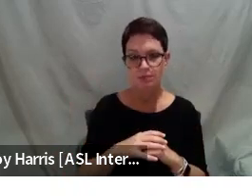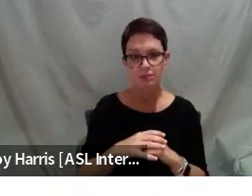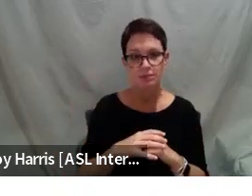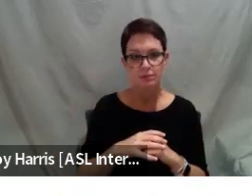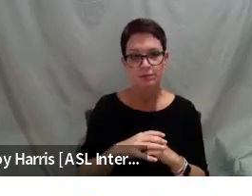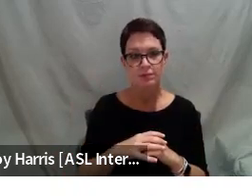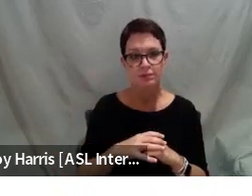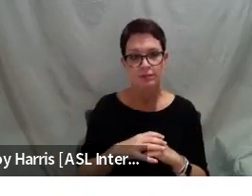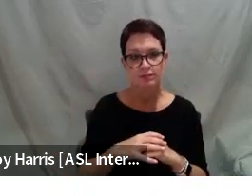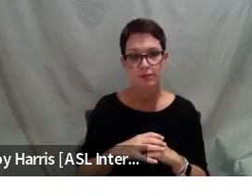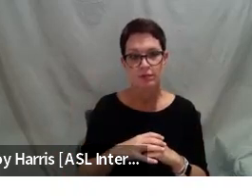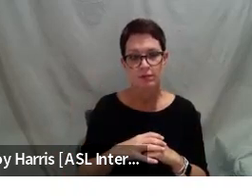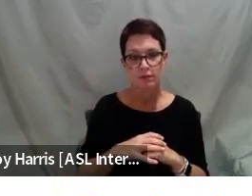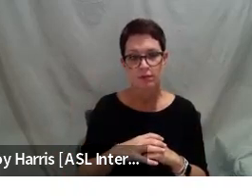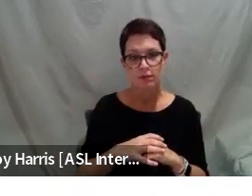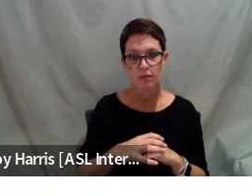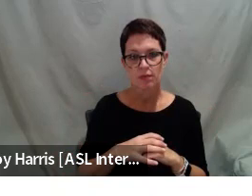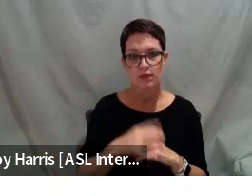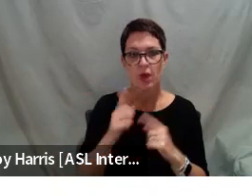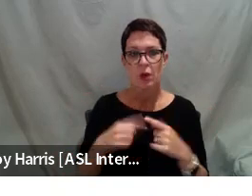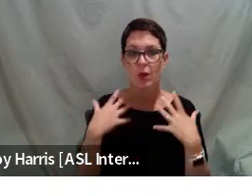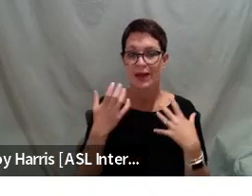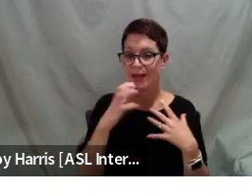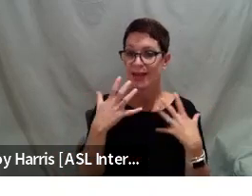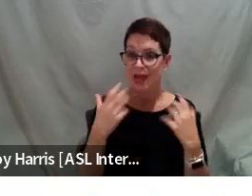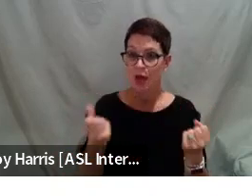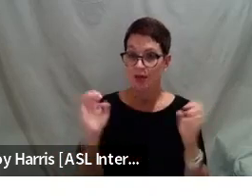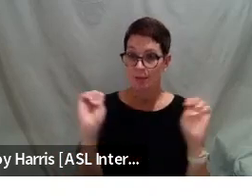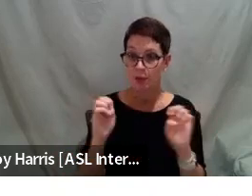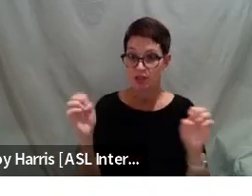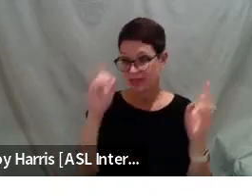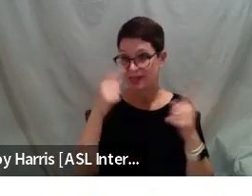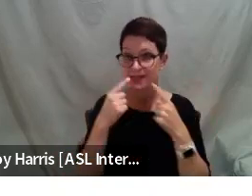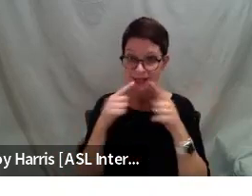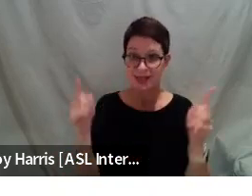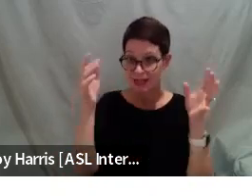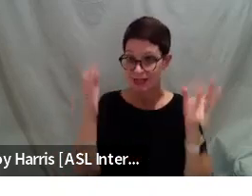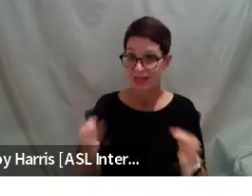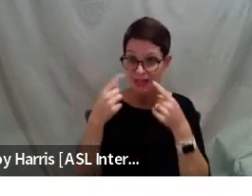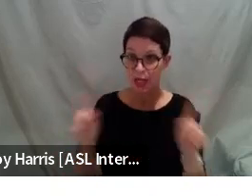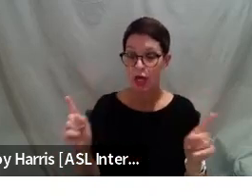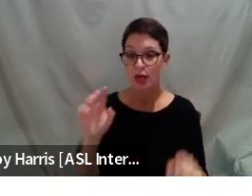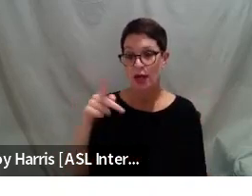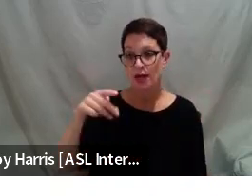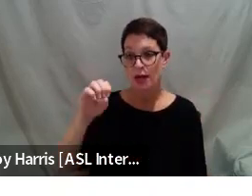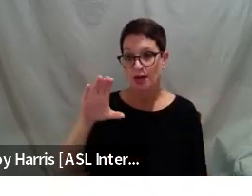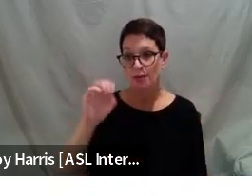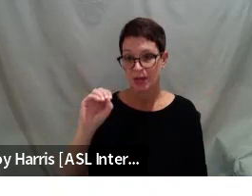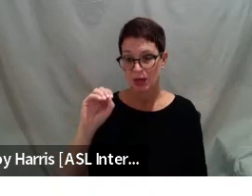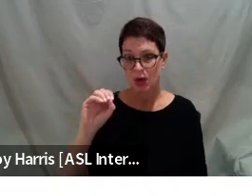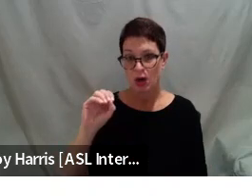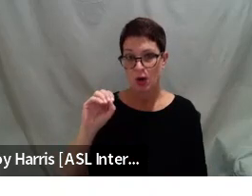When a heat health emergency is declared, PECO will halt